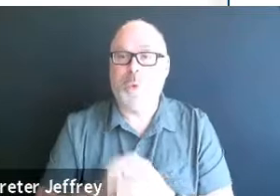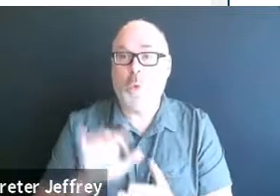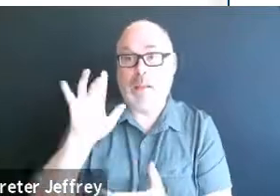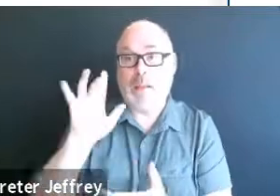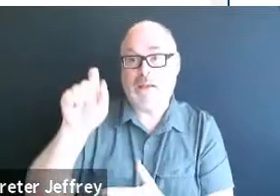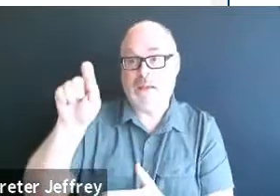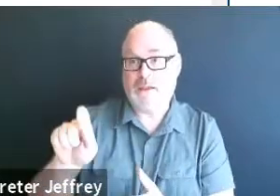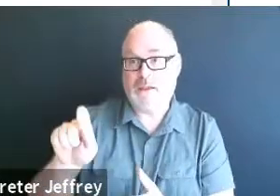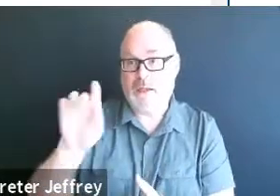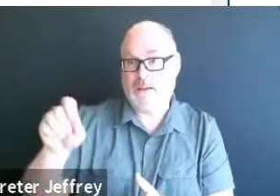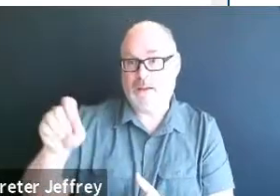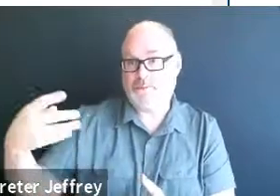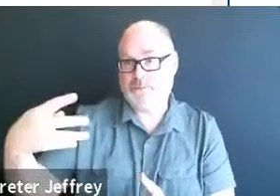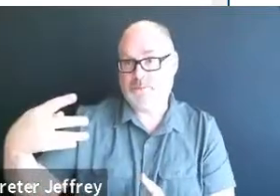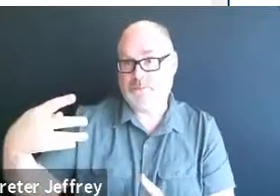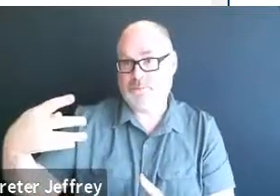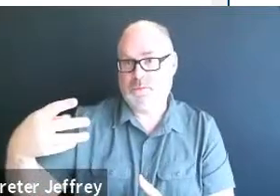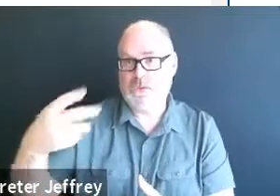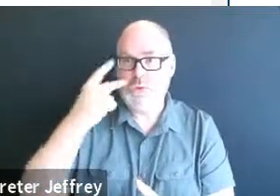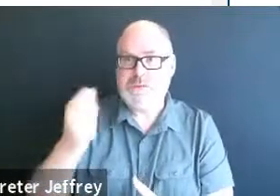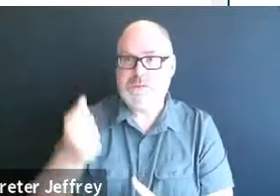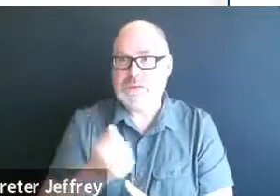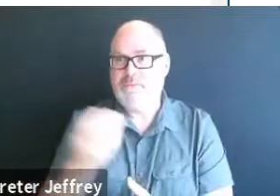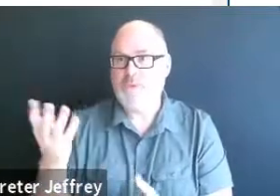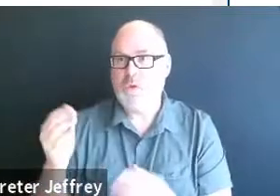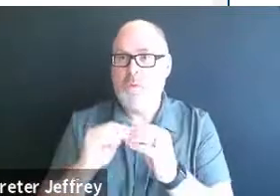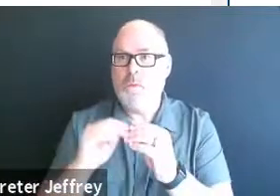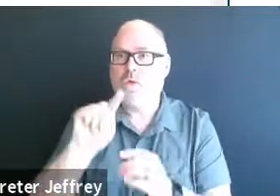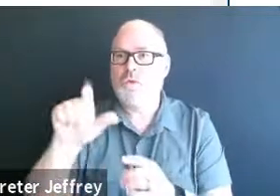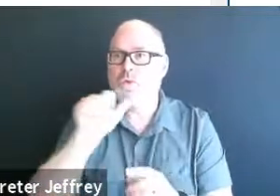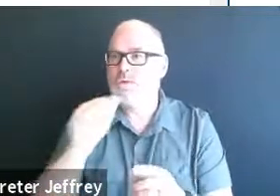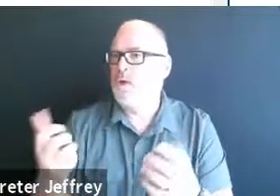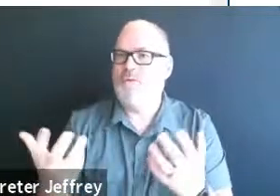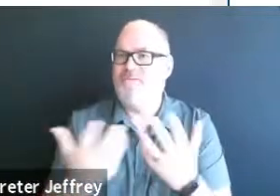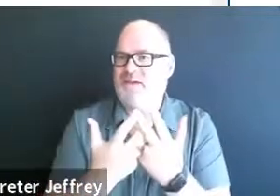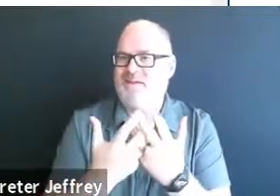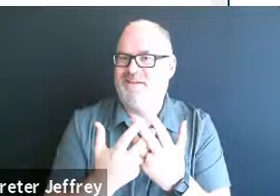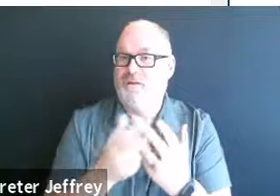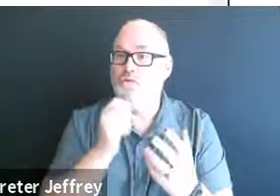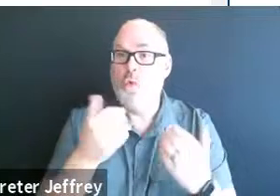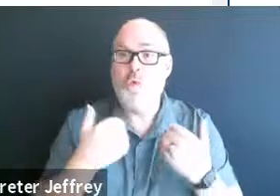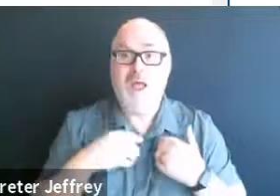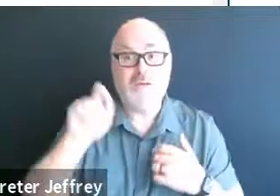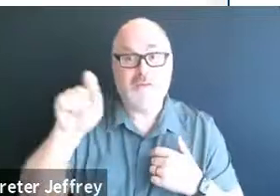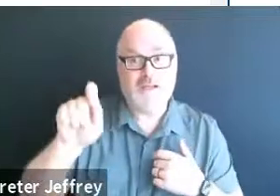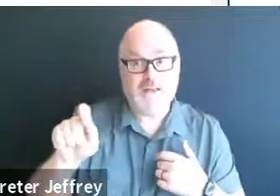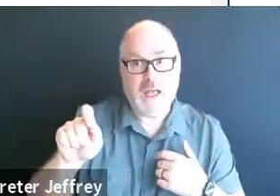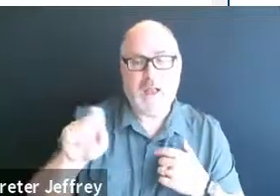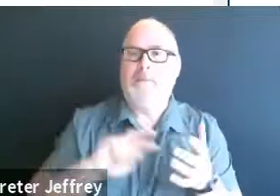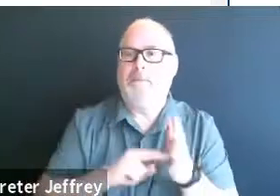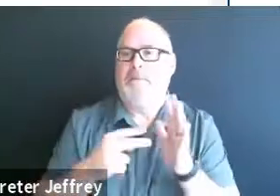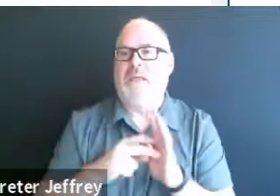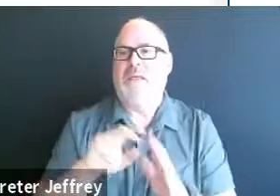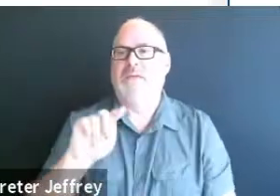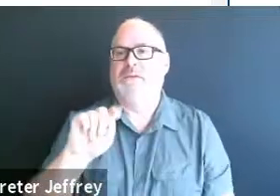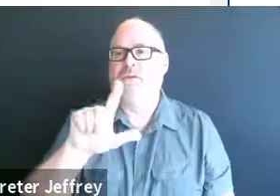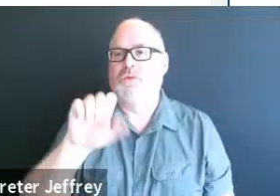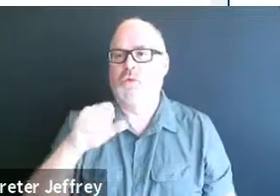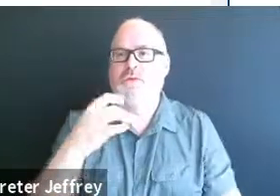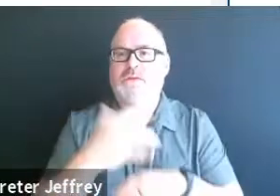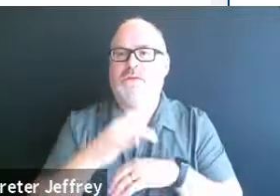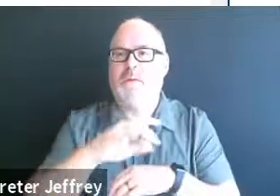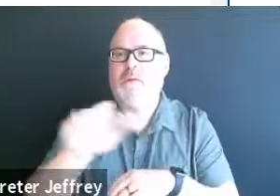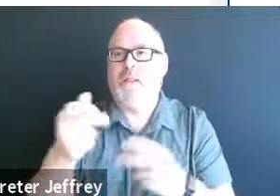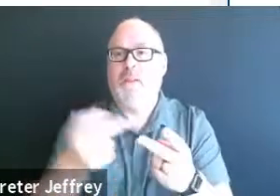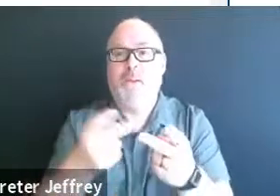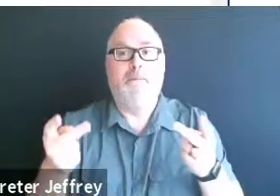on this, you see just a few more tools that didn't fit. If you don't have these three vertical dots, it means that these tools are elsewhere within the bar and